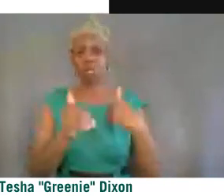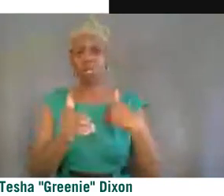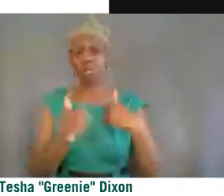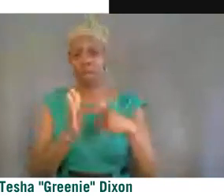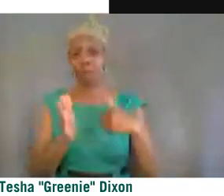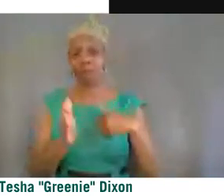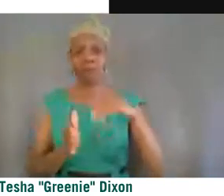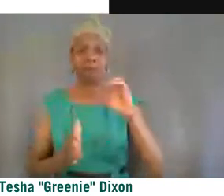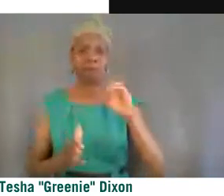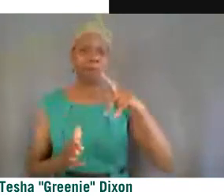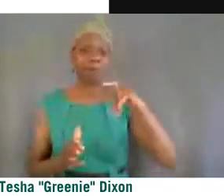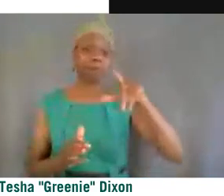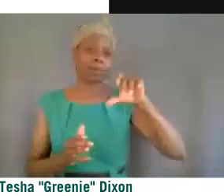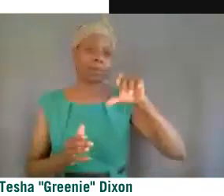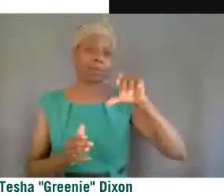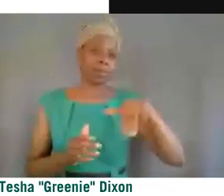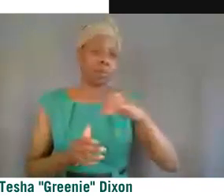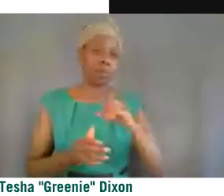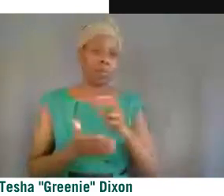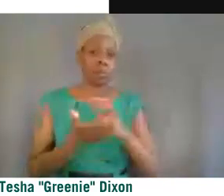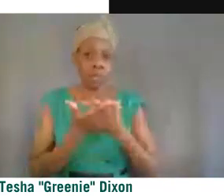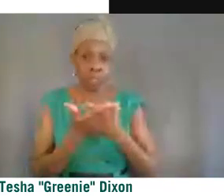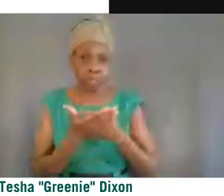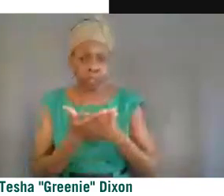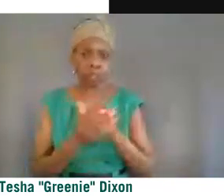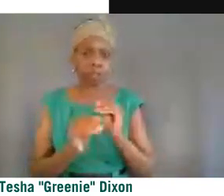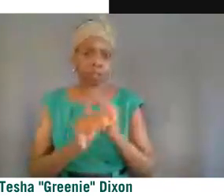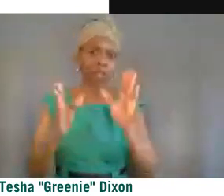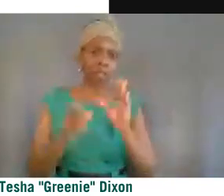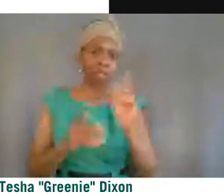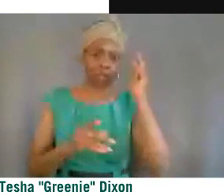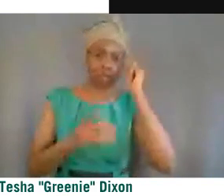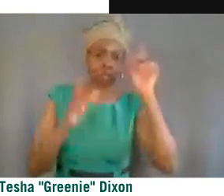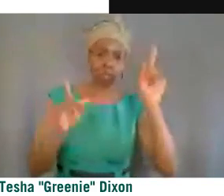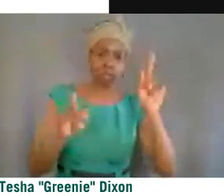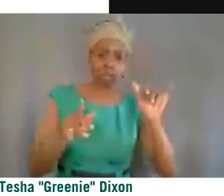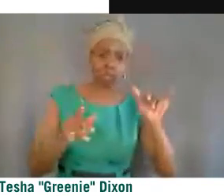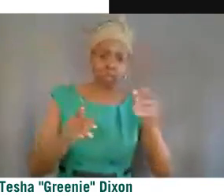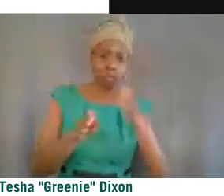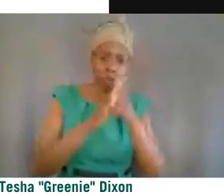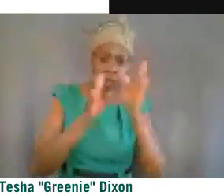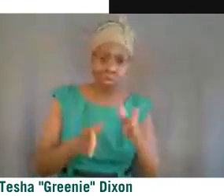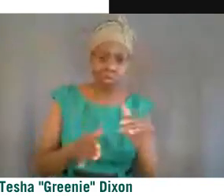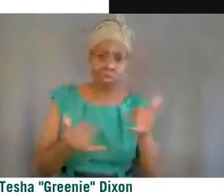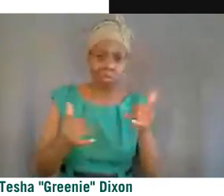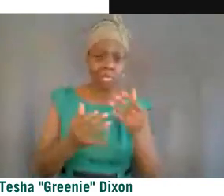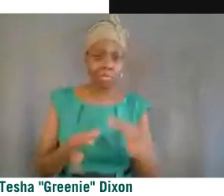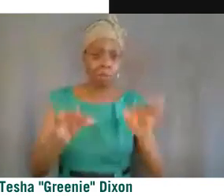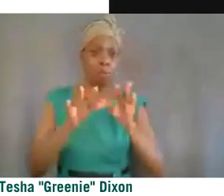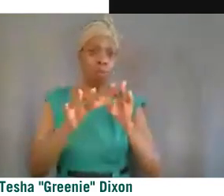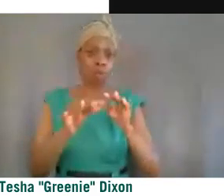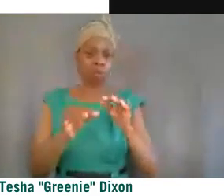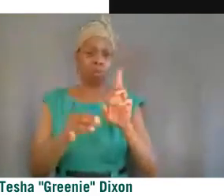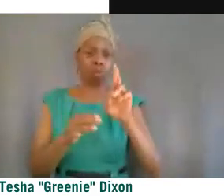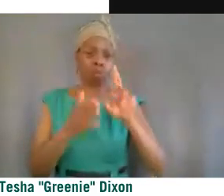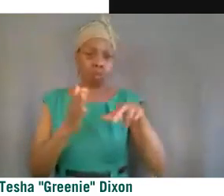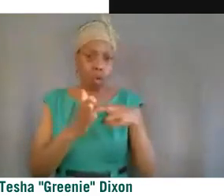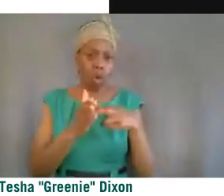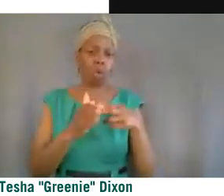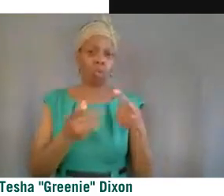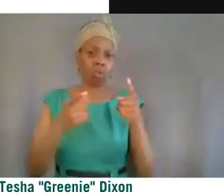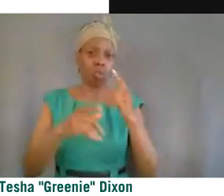seizures, obviously the neurologist is going to play a really important role over the long haul. I